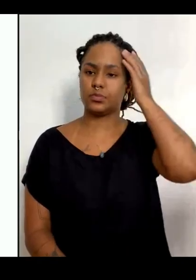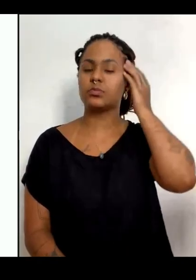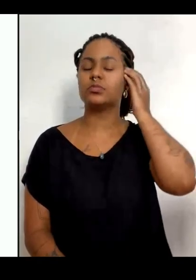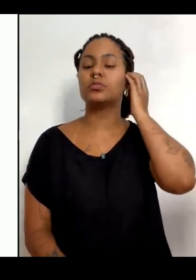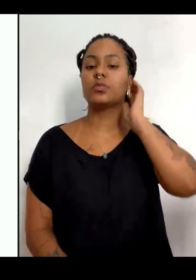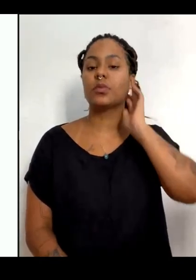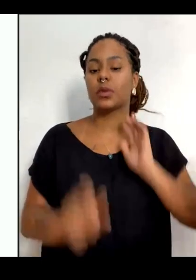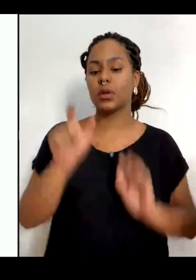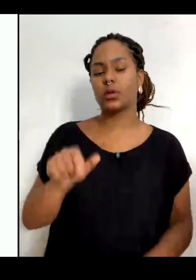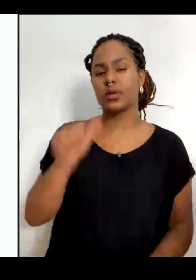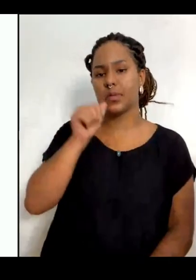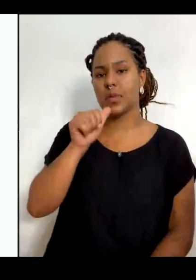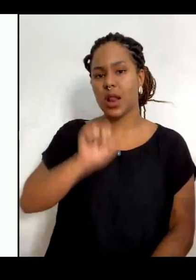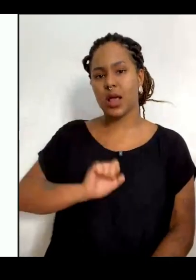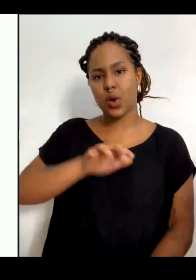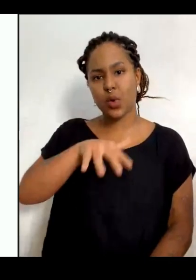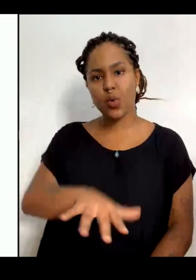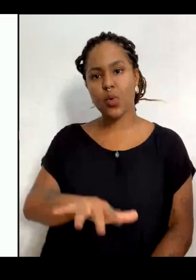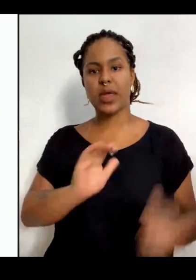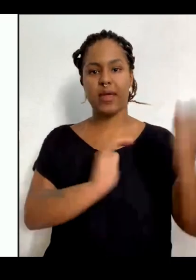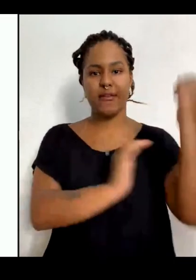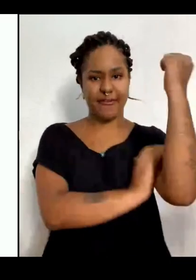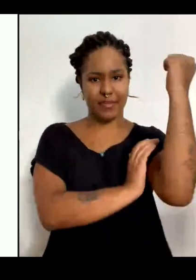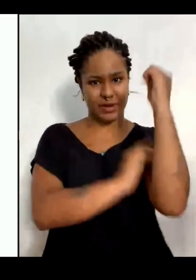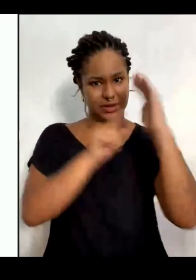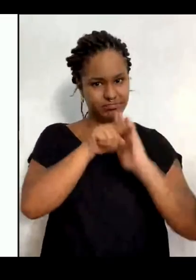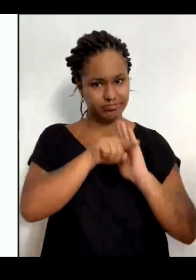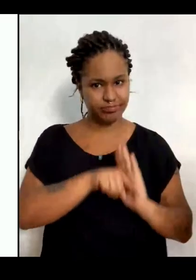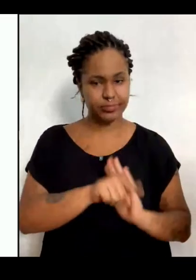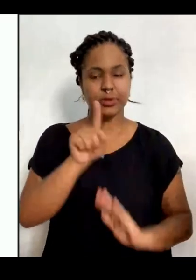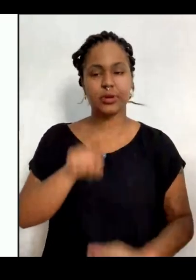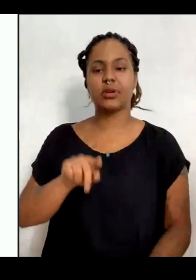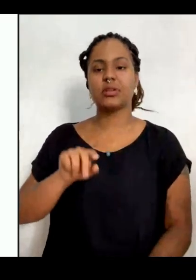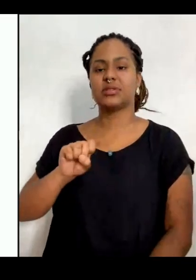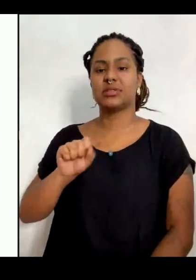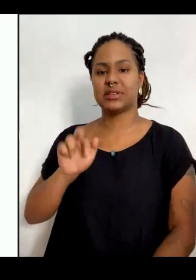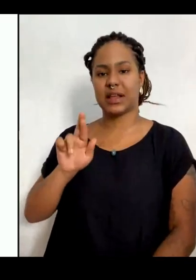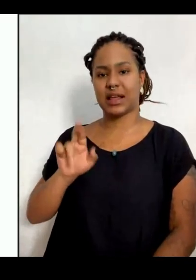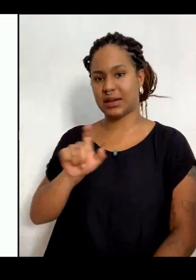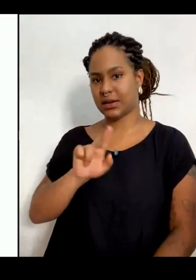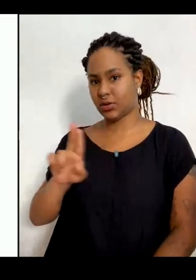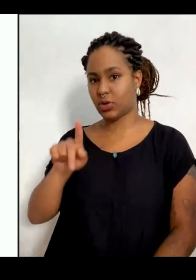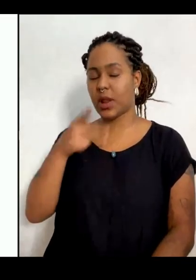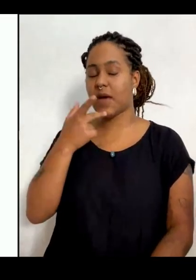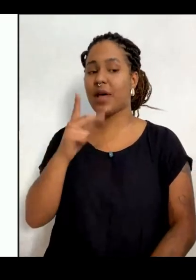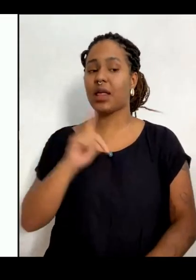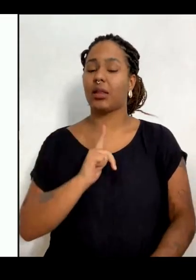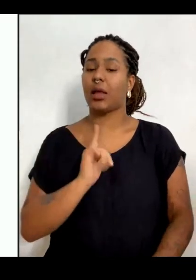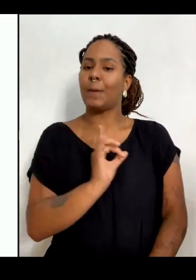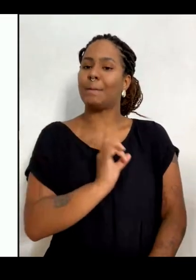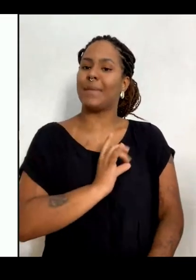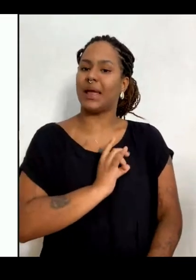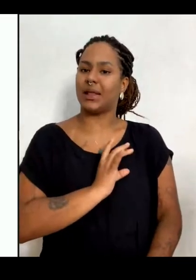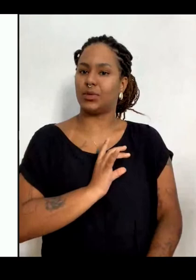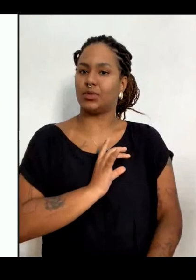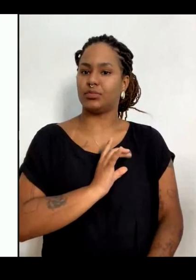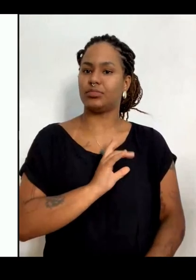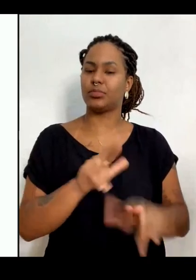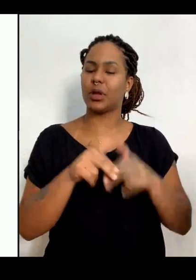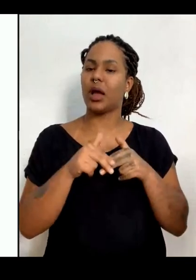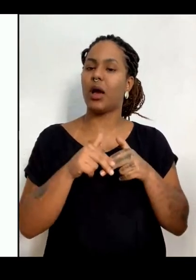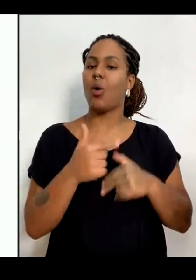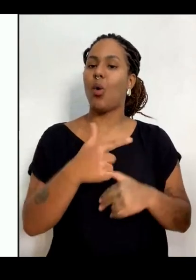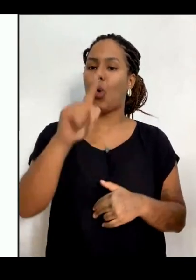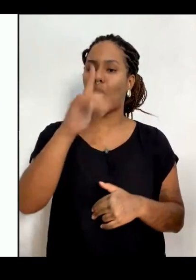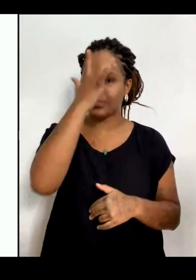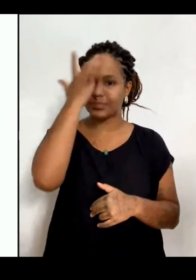fear of a perceived threat caused by the presence of an other works to affect the boundaries between self and other the